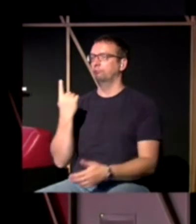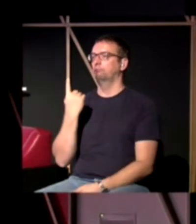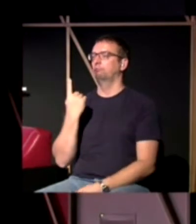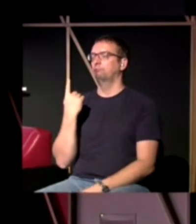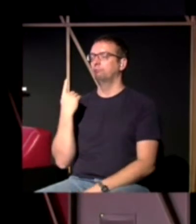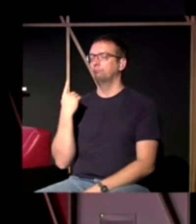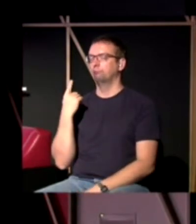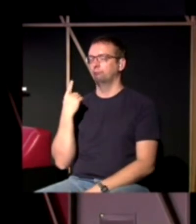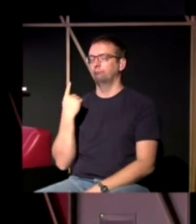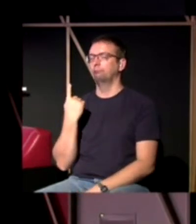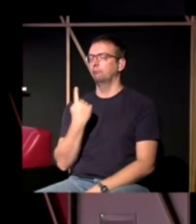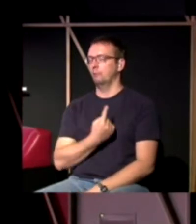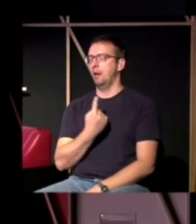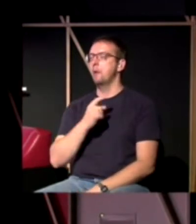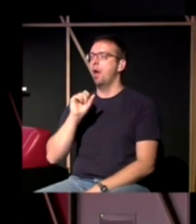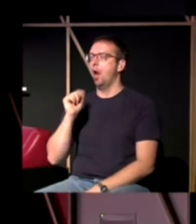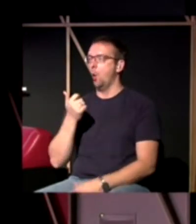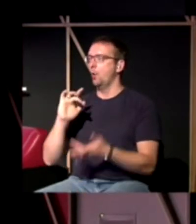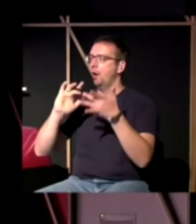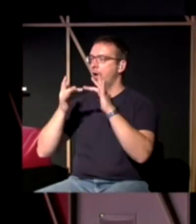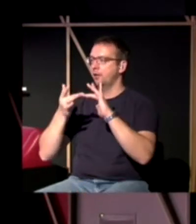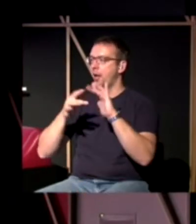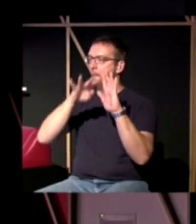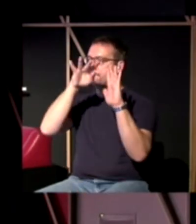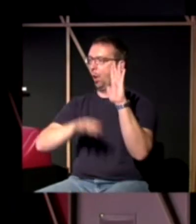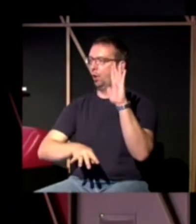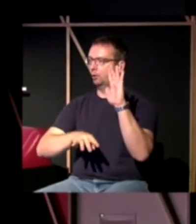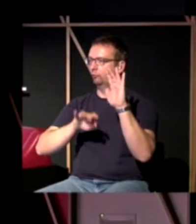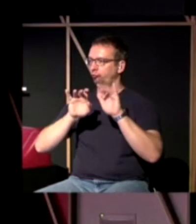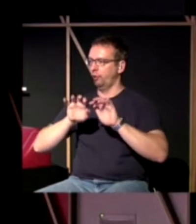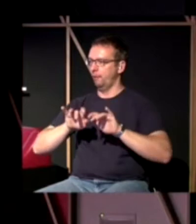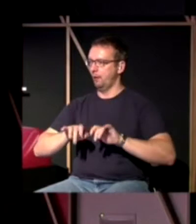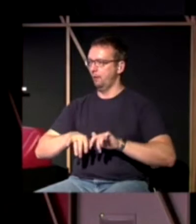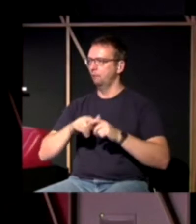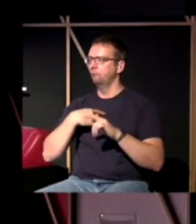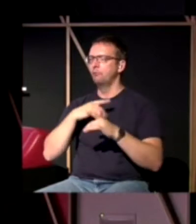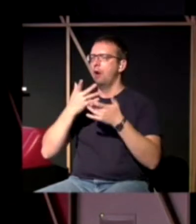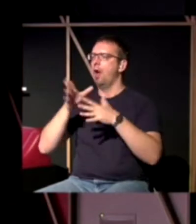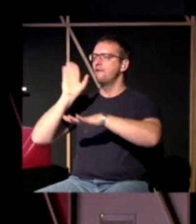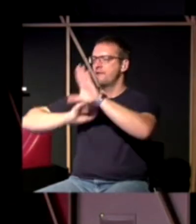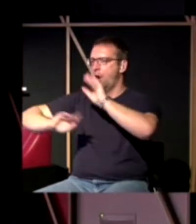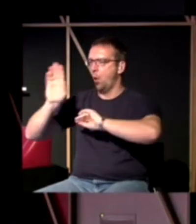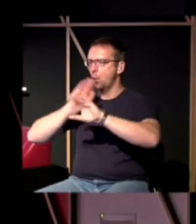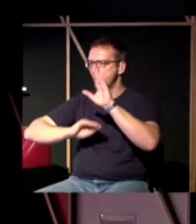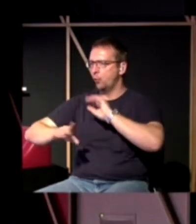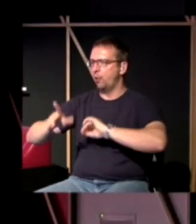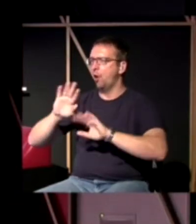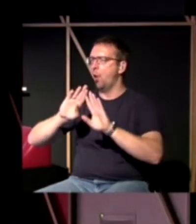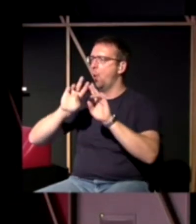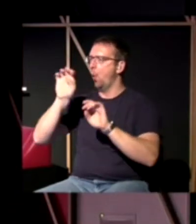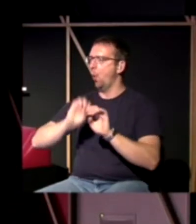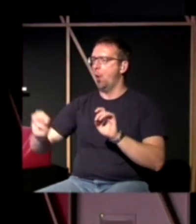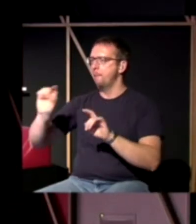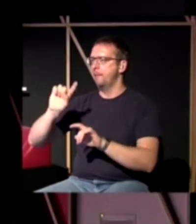audio-descriptive commentary, and we've worked closely with Hannah since then. And we're going to get a really good understanding of Hannah's experiences as someone who